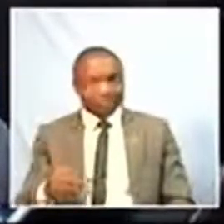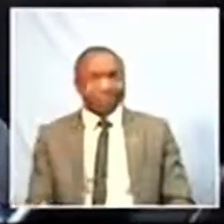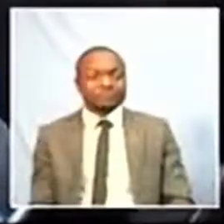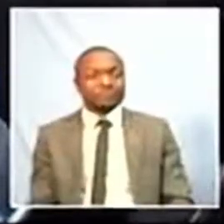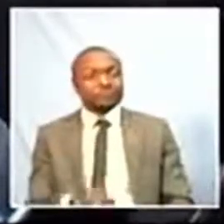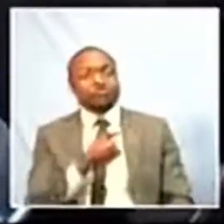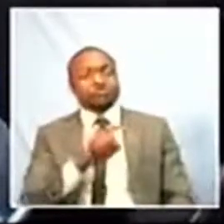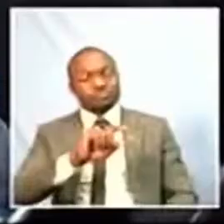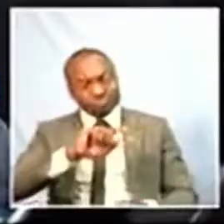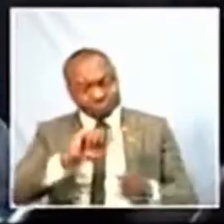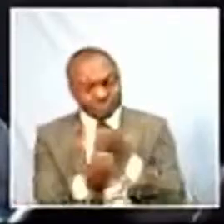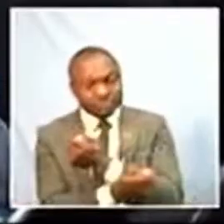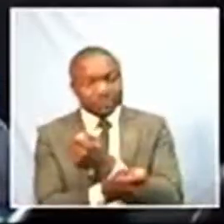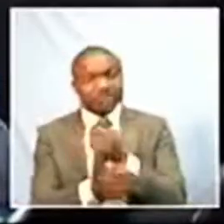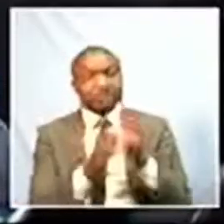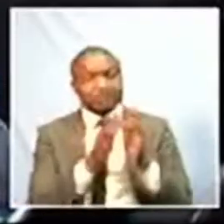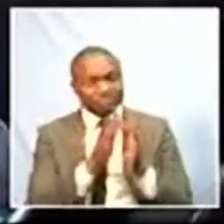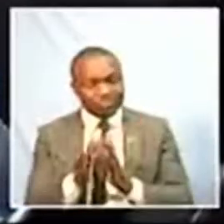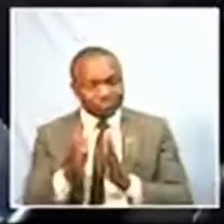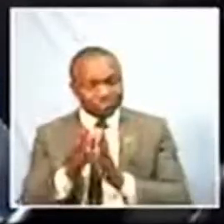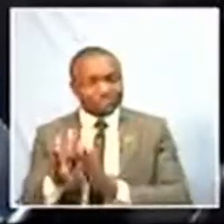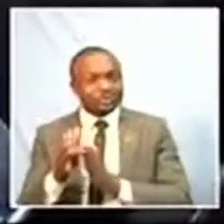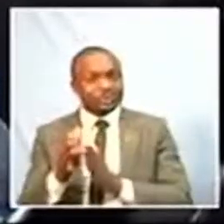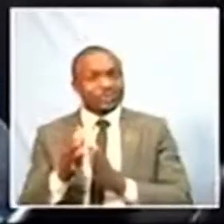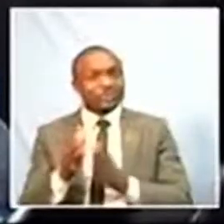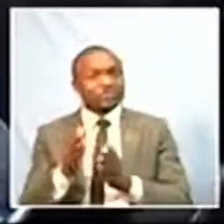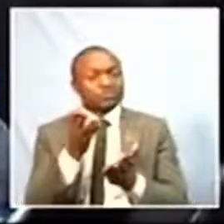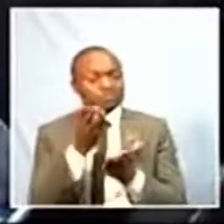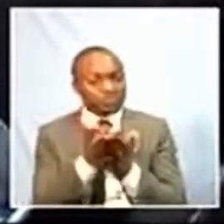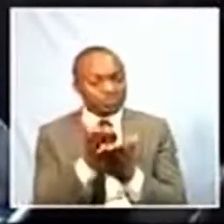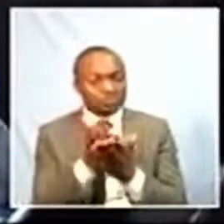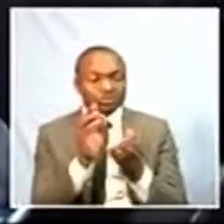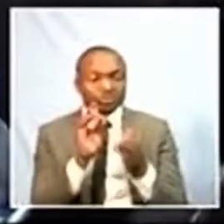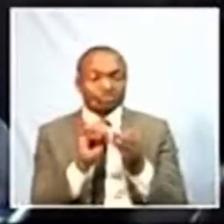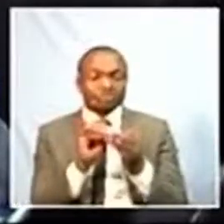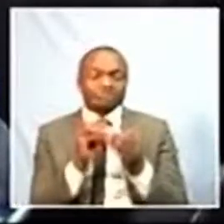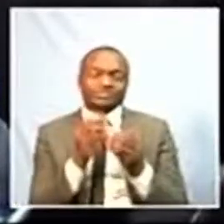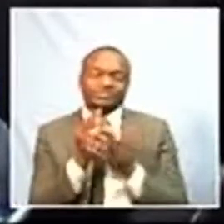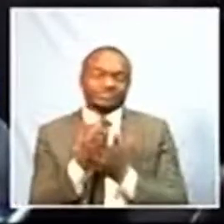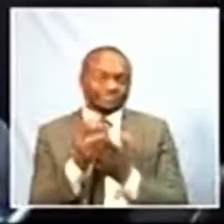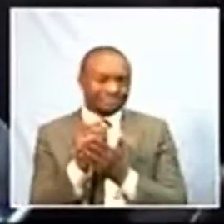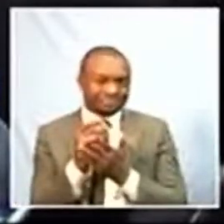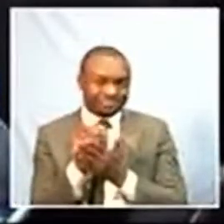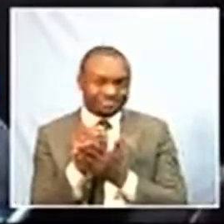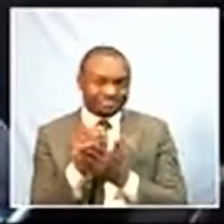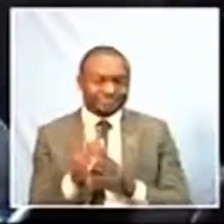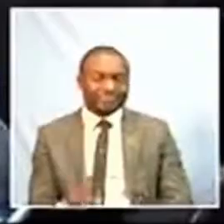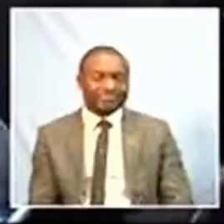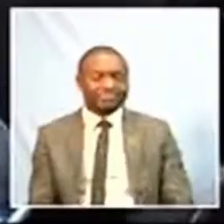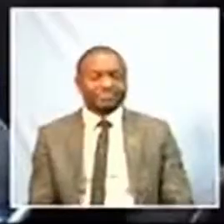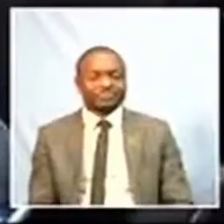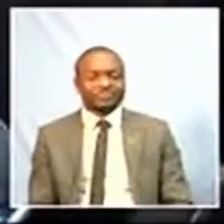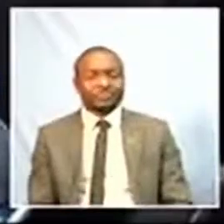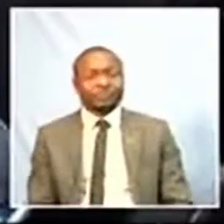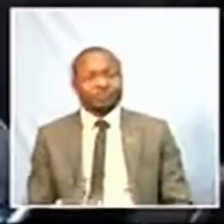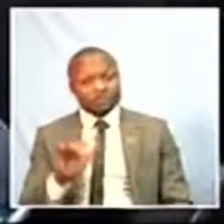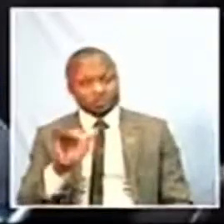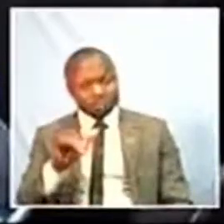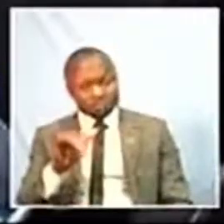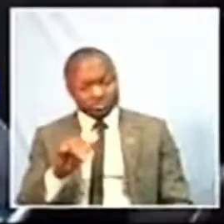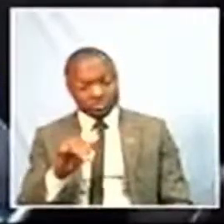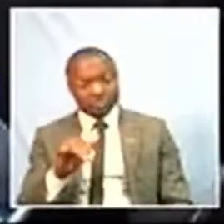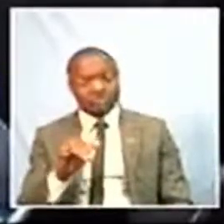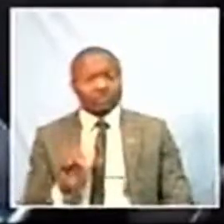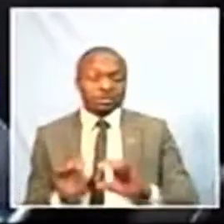you change the planning and seek for more funding to, yes, it will do the